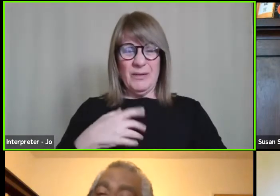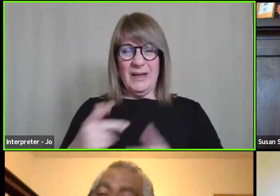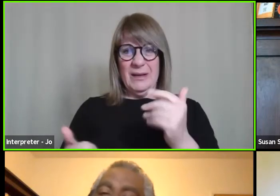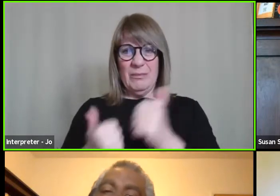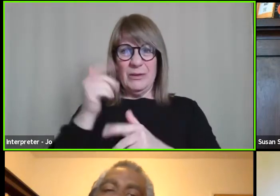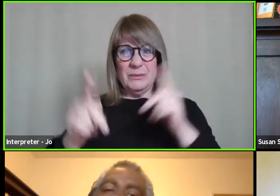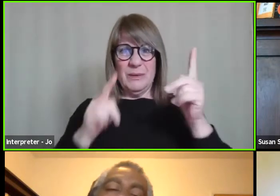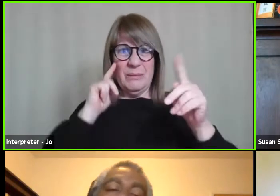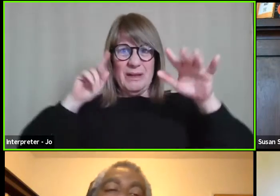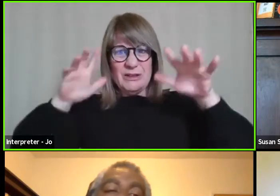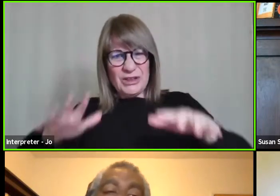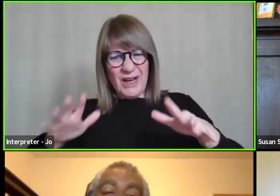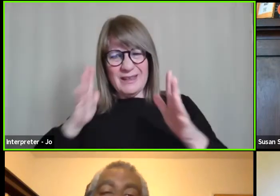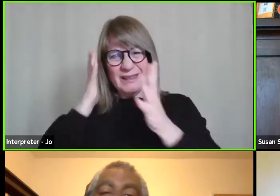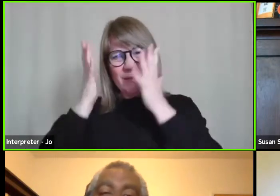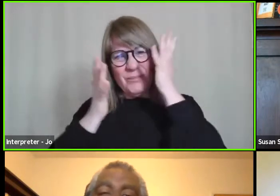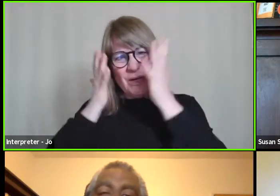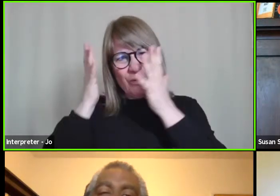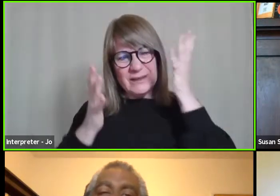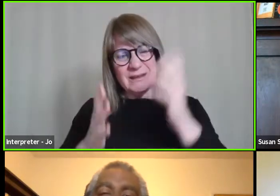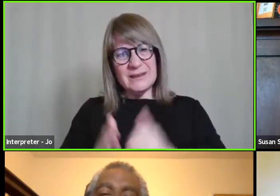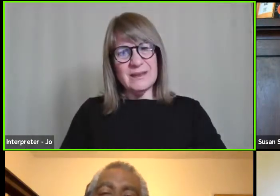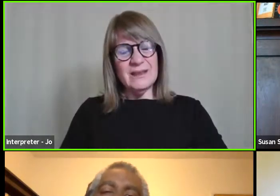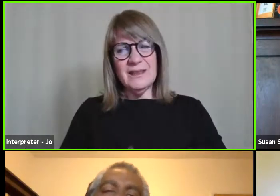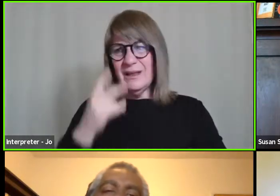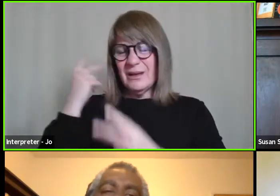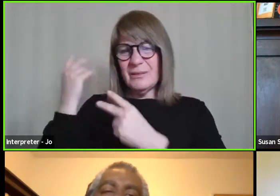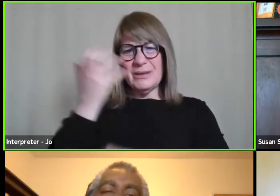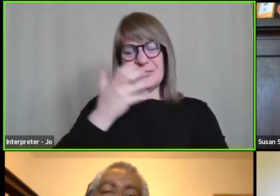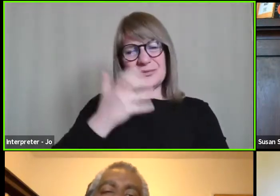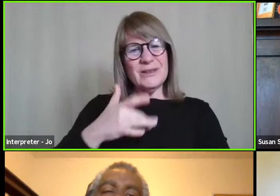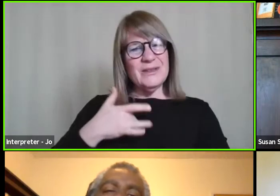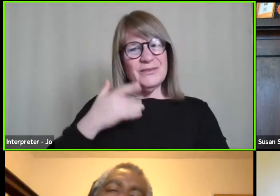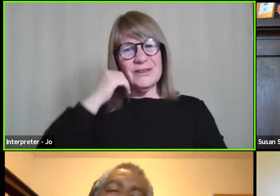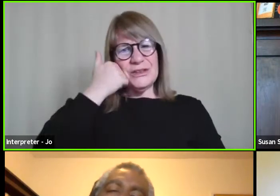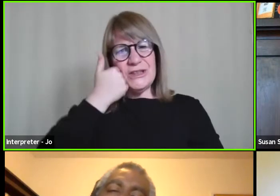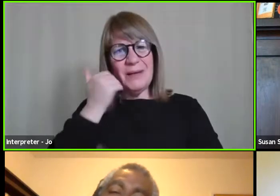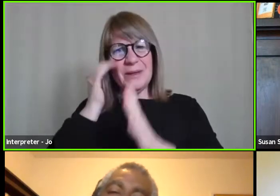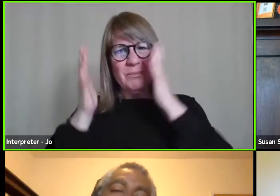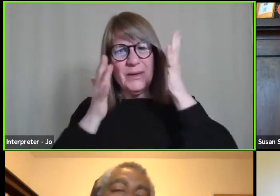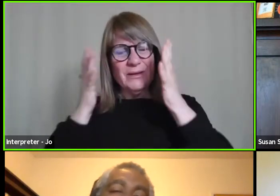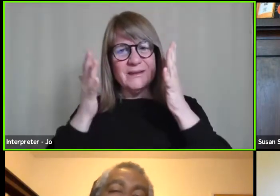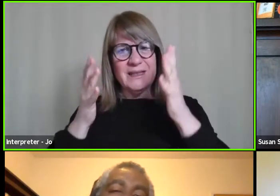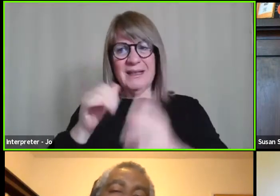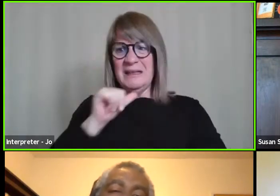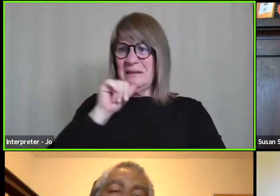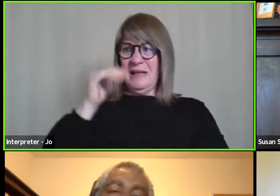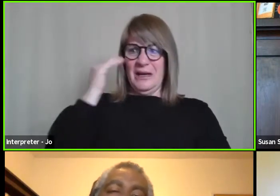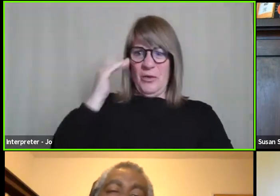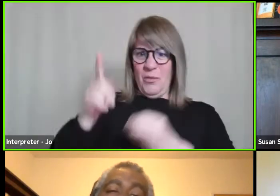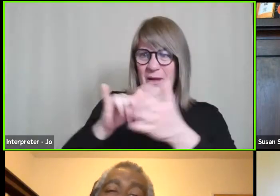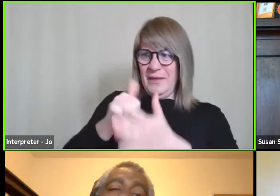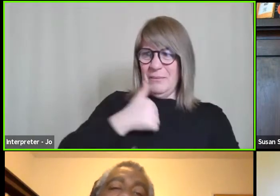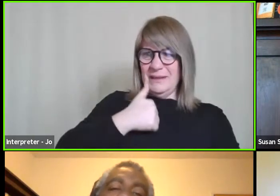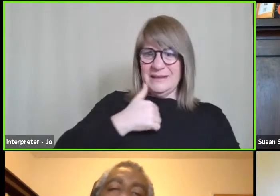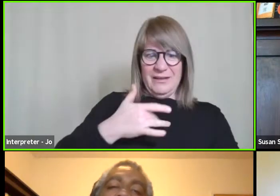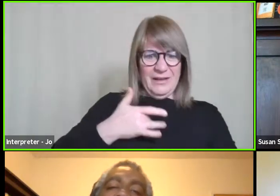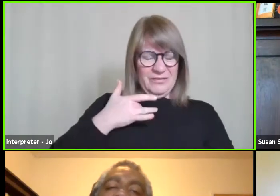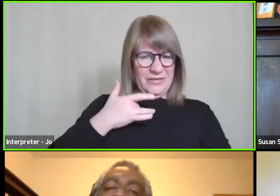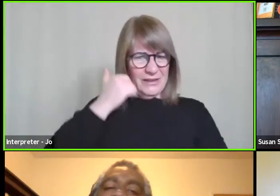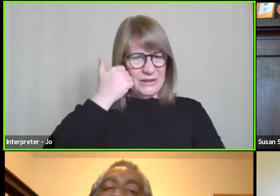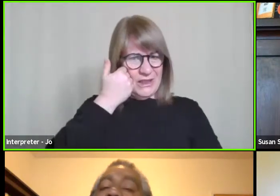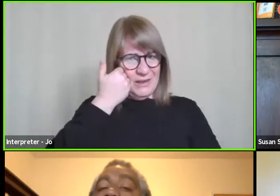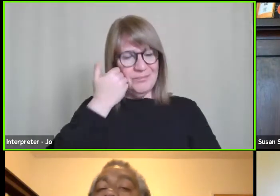and embarrassed in some respects the embarrassment and shame of not knowing is actually not their fault and it's important to understand that those are